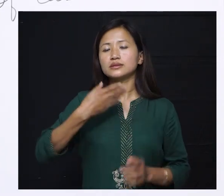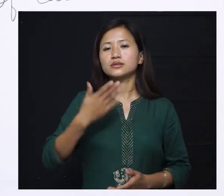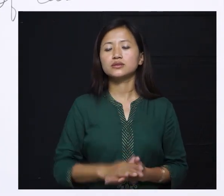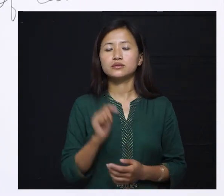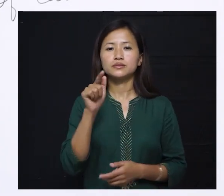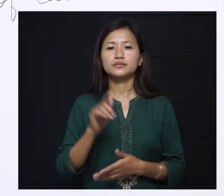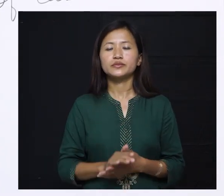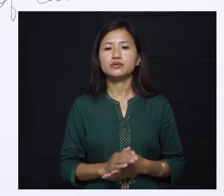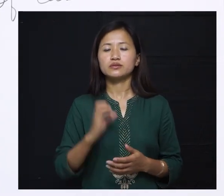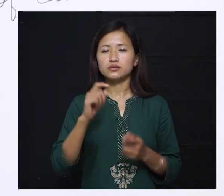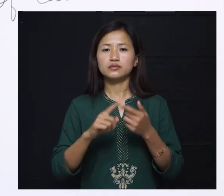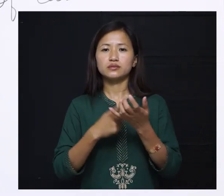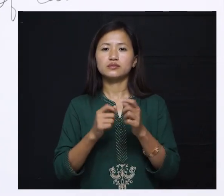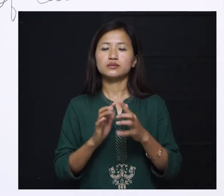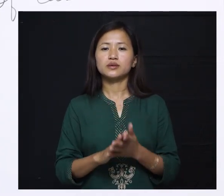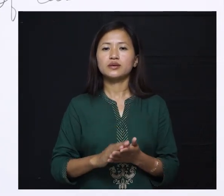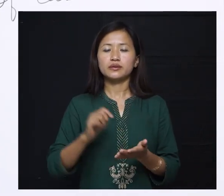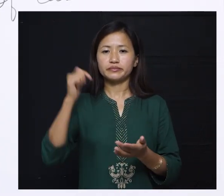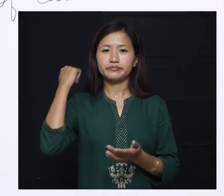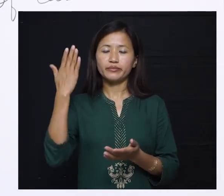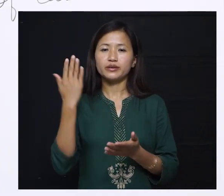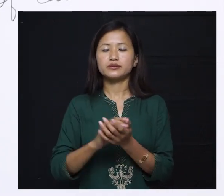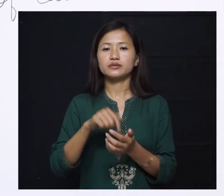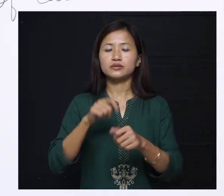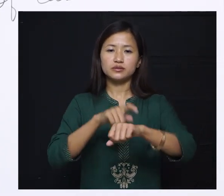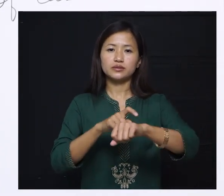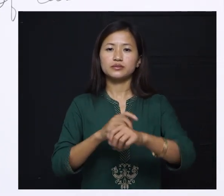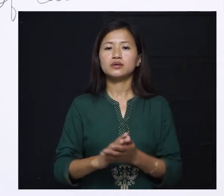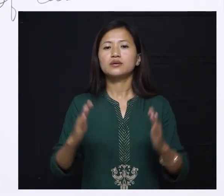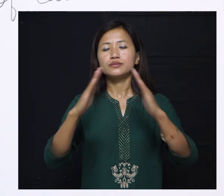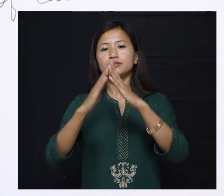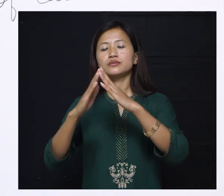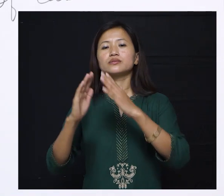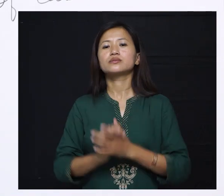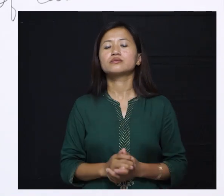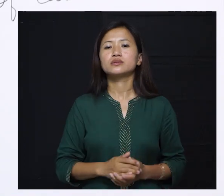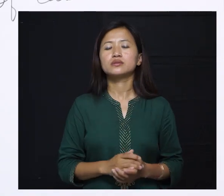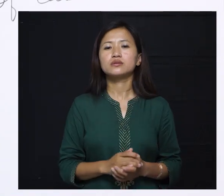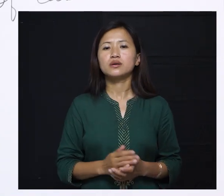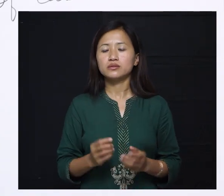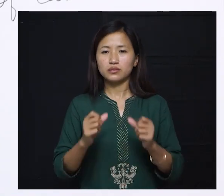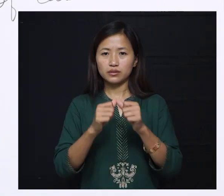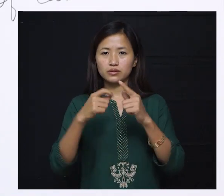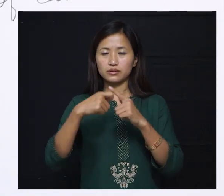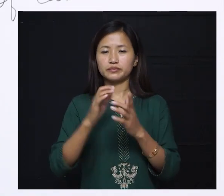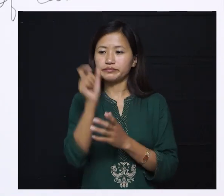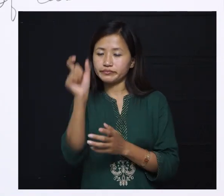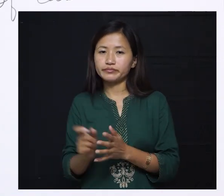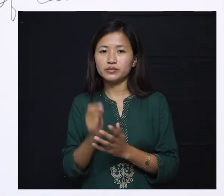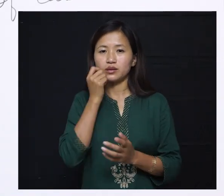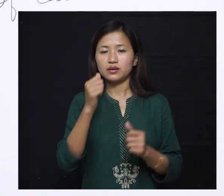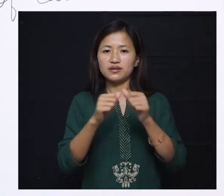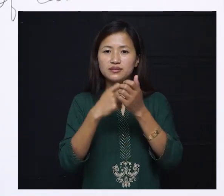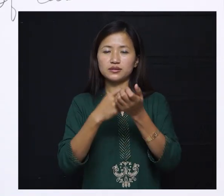there are certain categories in the medieval times. We have the towns where during the Akbar times, he made